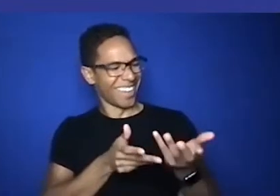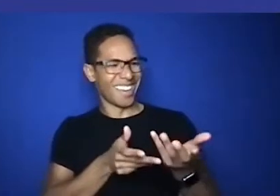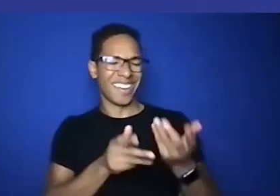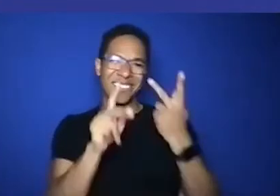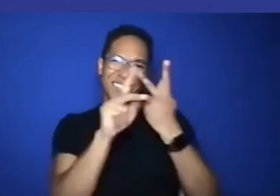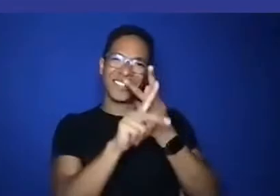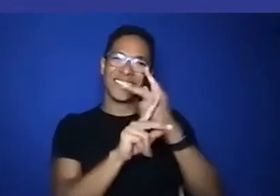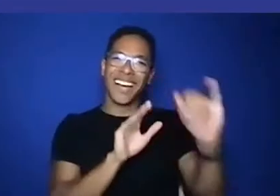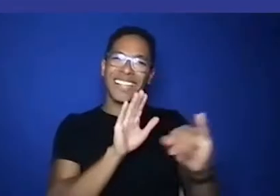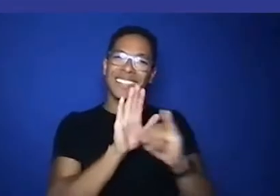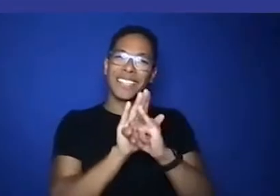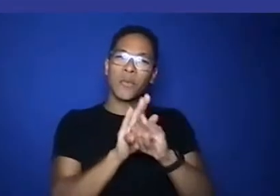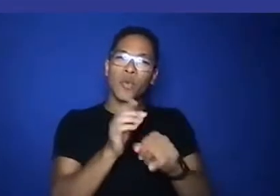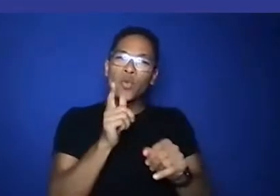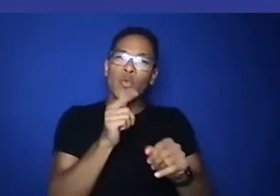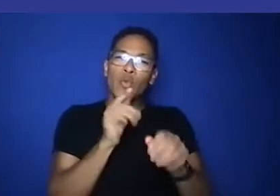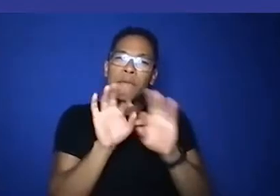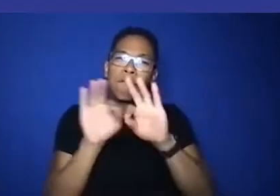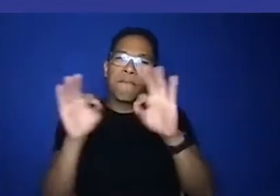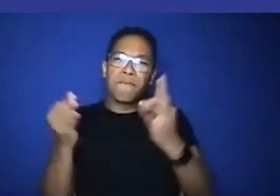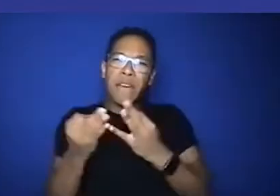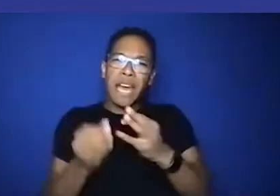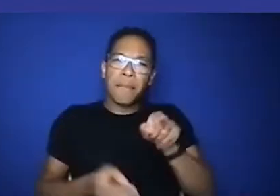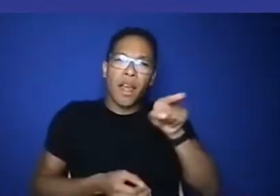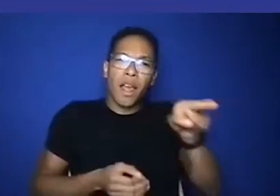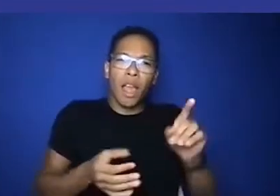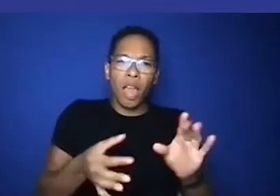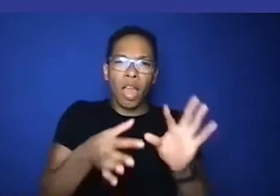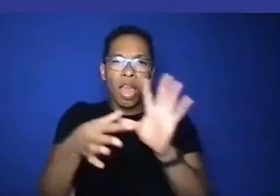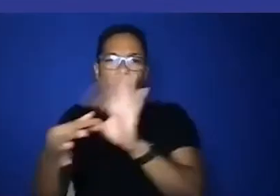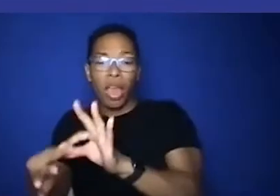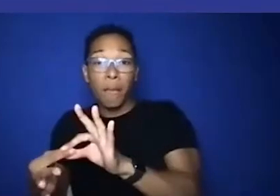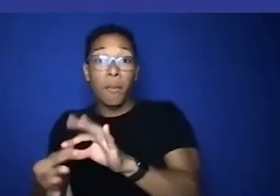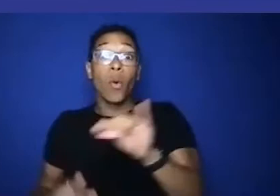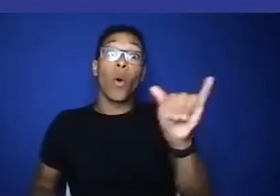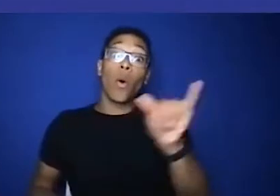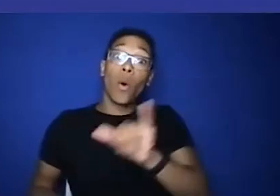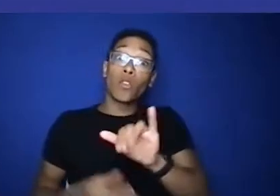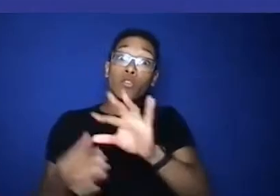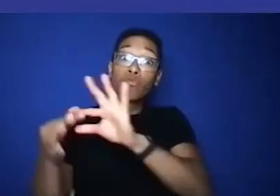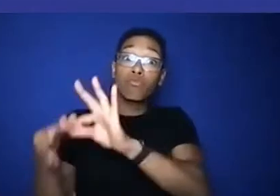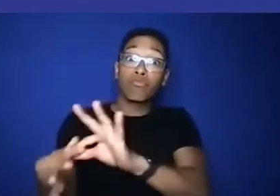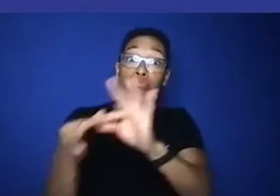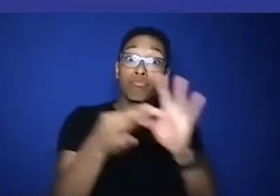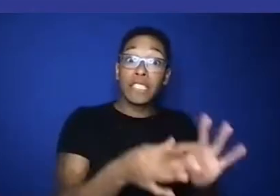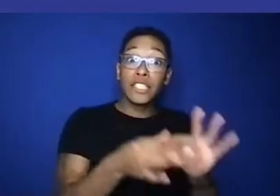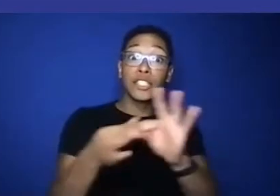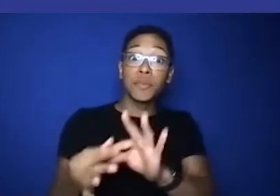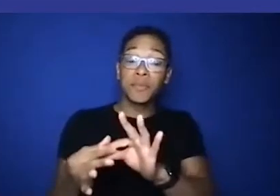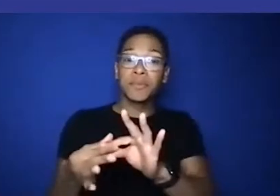belonged to and the different relations. And so in this kind of moment of